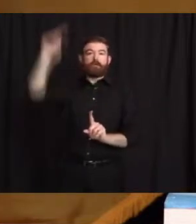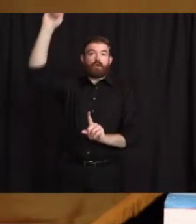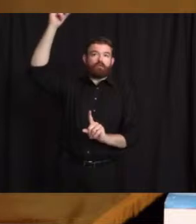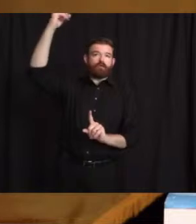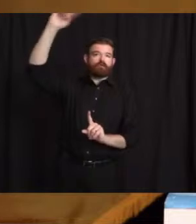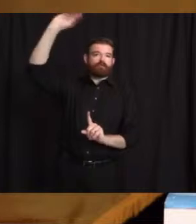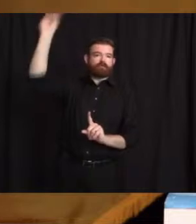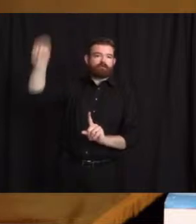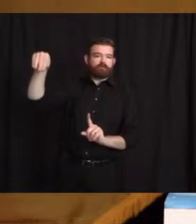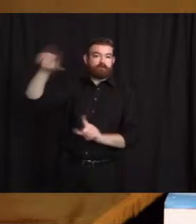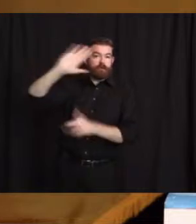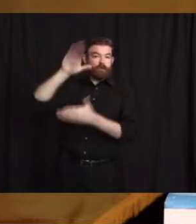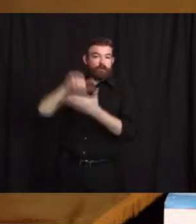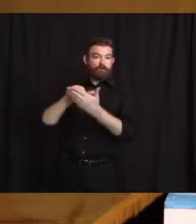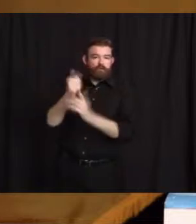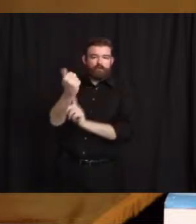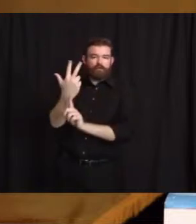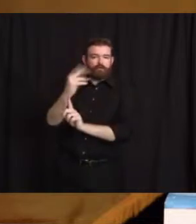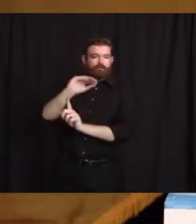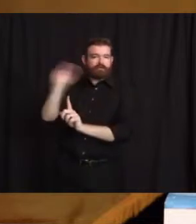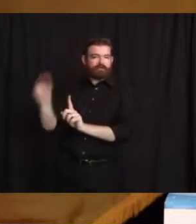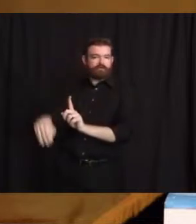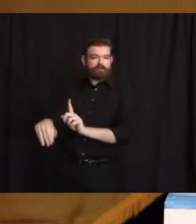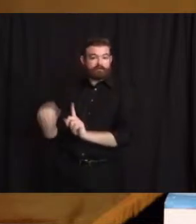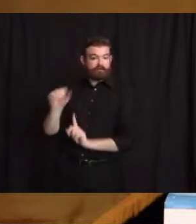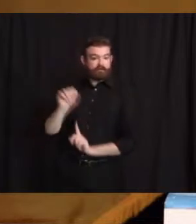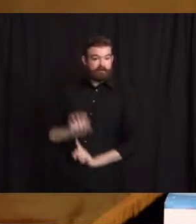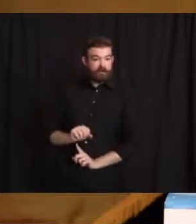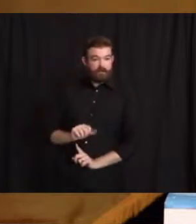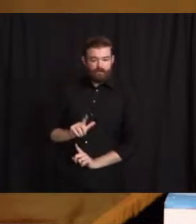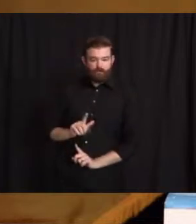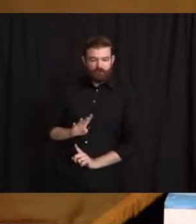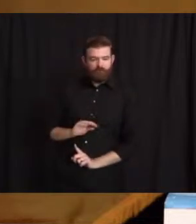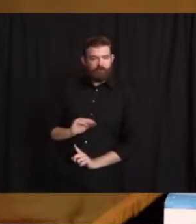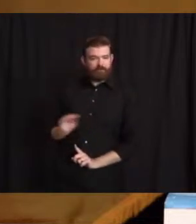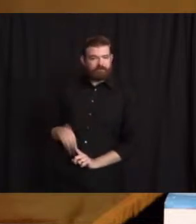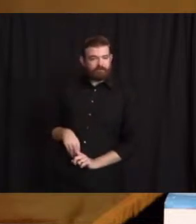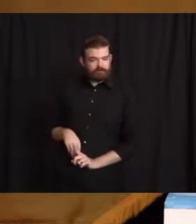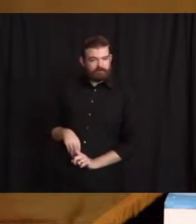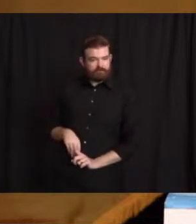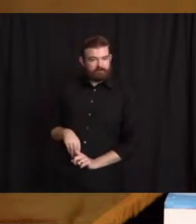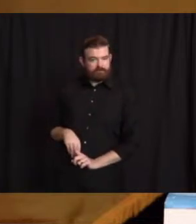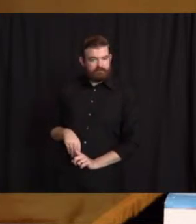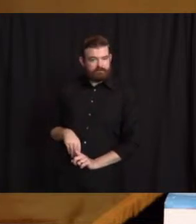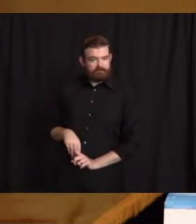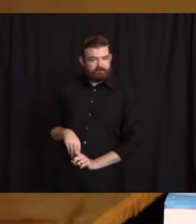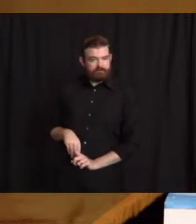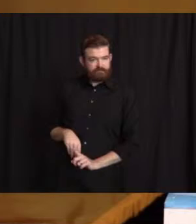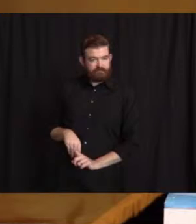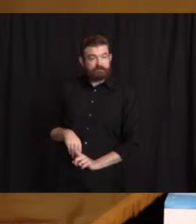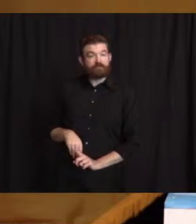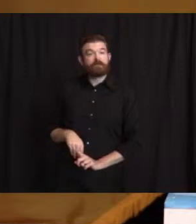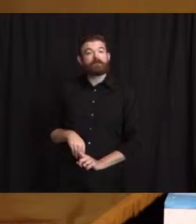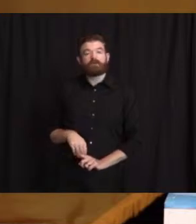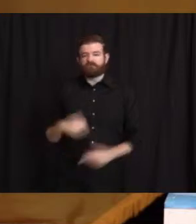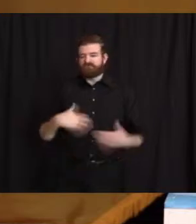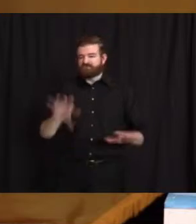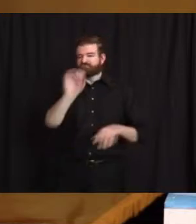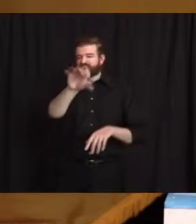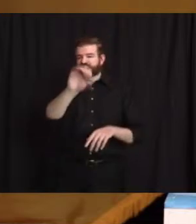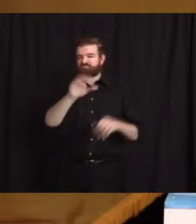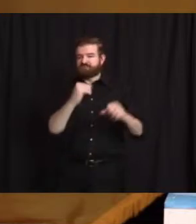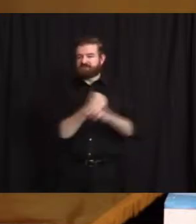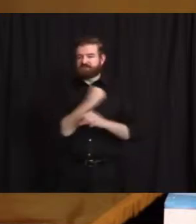the central part of the state, and 24% in the south. So that concludes my daily statistical report. Enjoy your